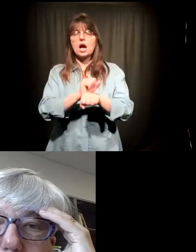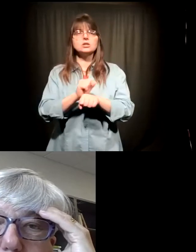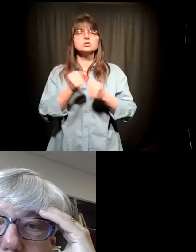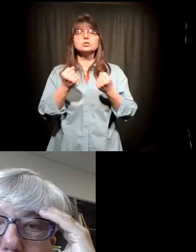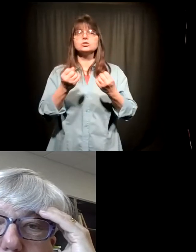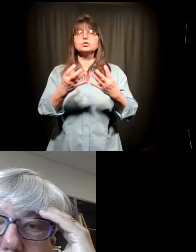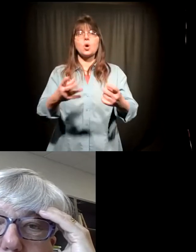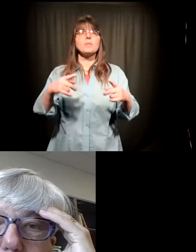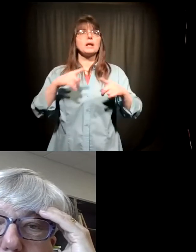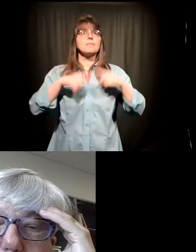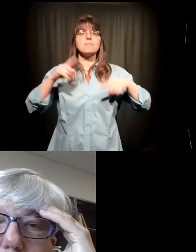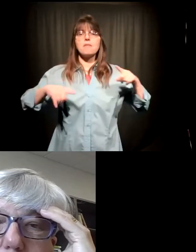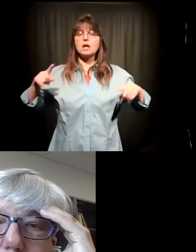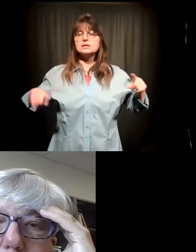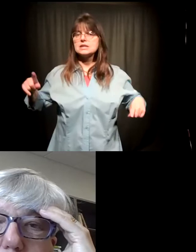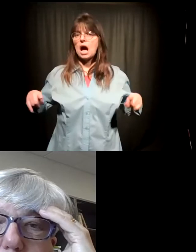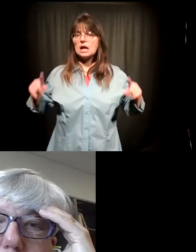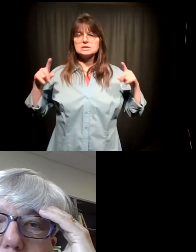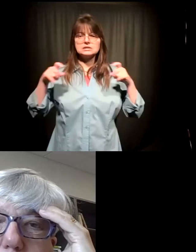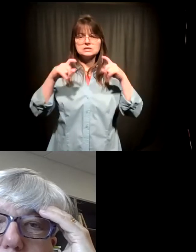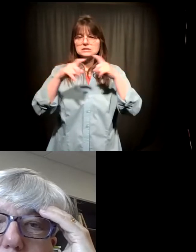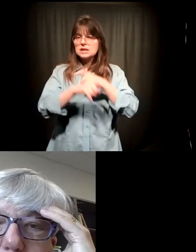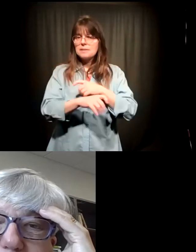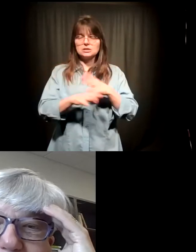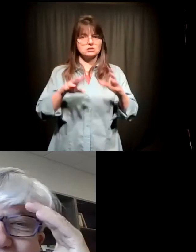in the book, but not most of them,